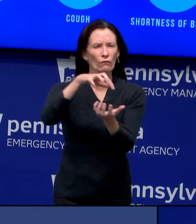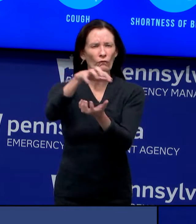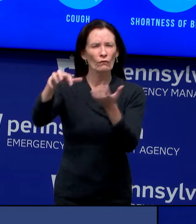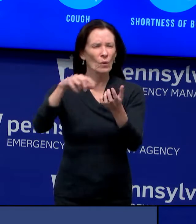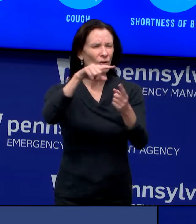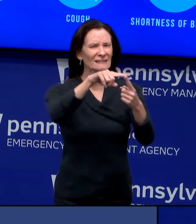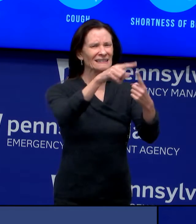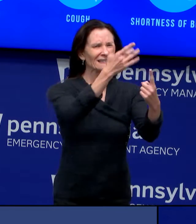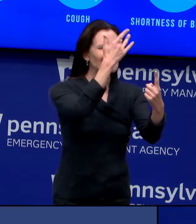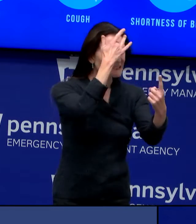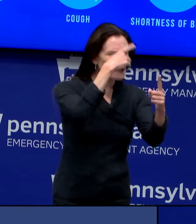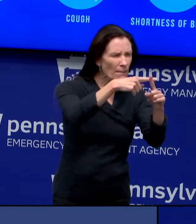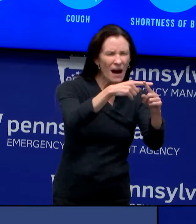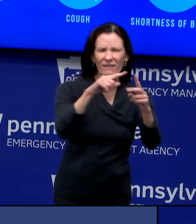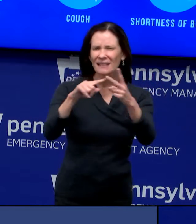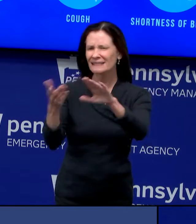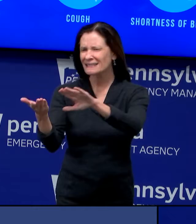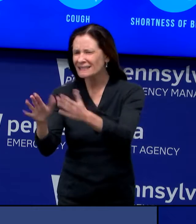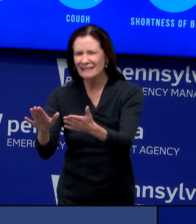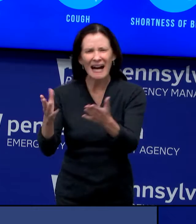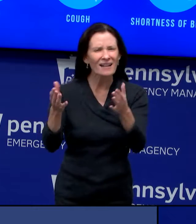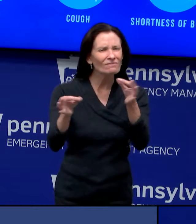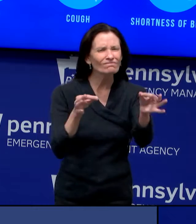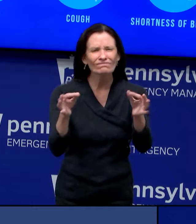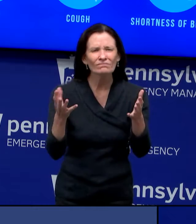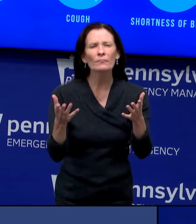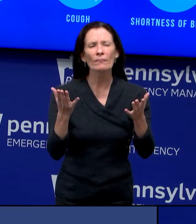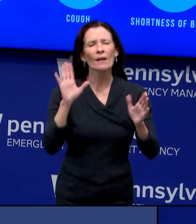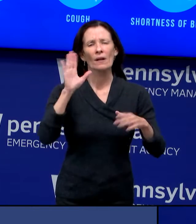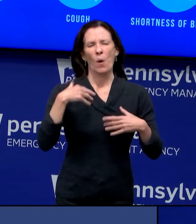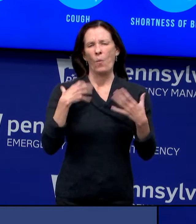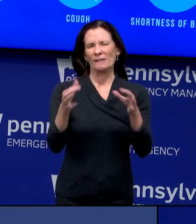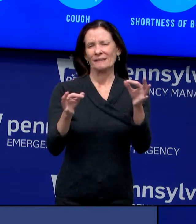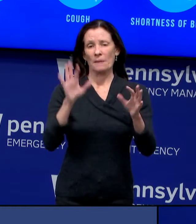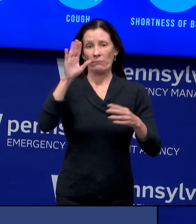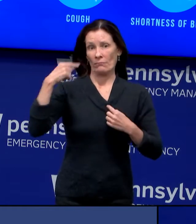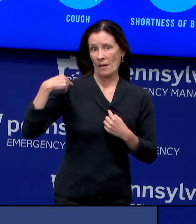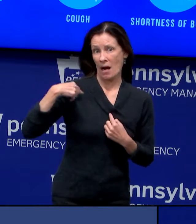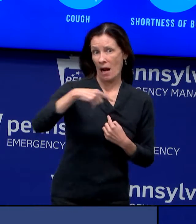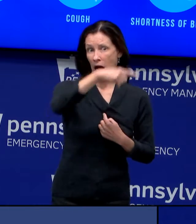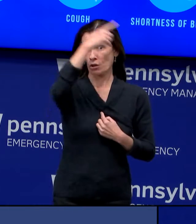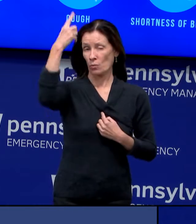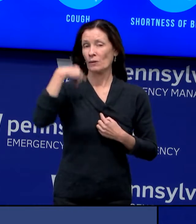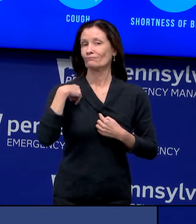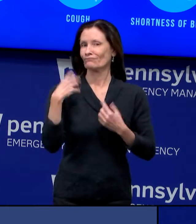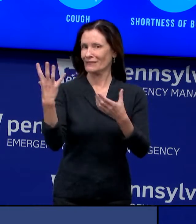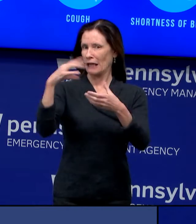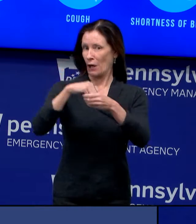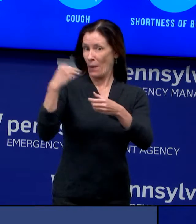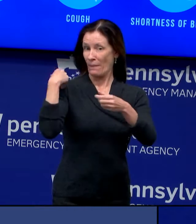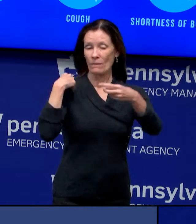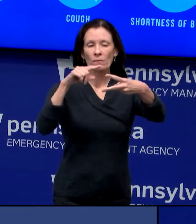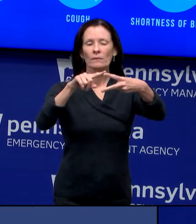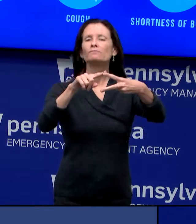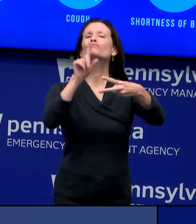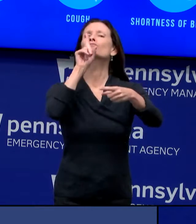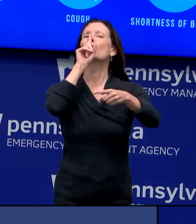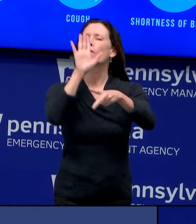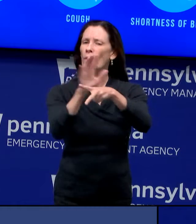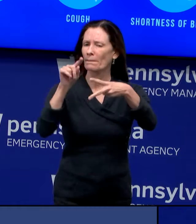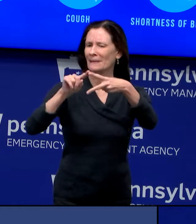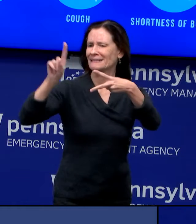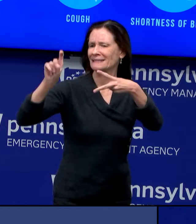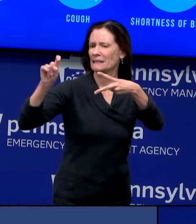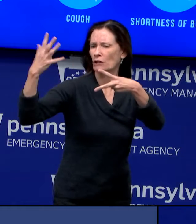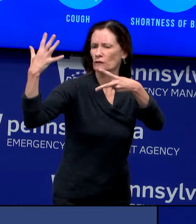to include data about probable cases based upon a national definition used